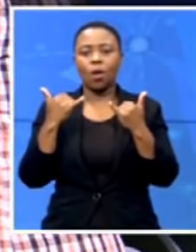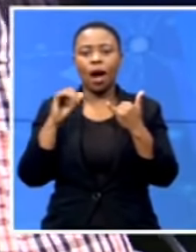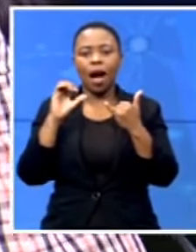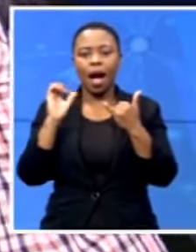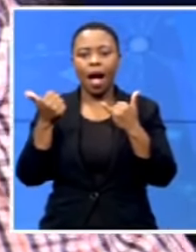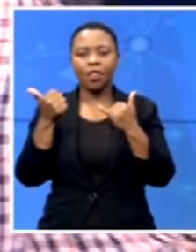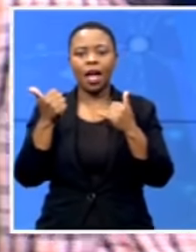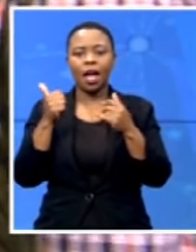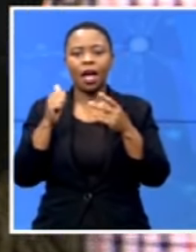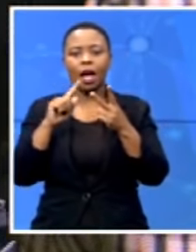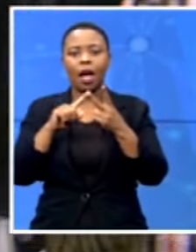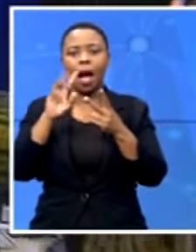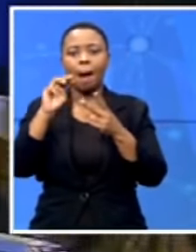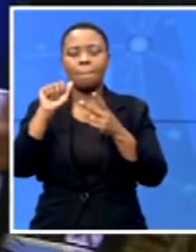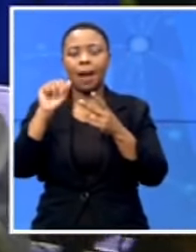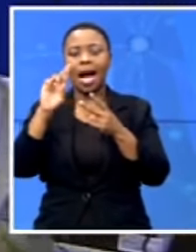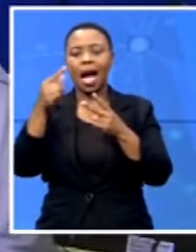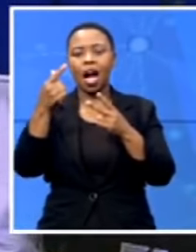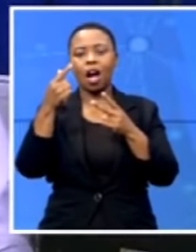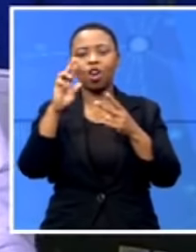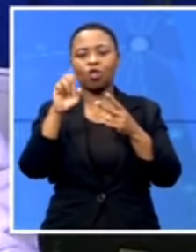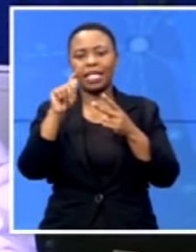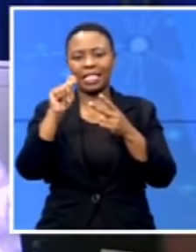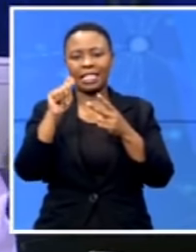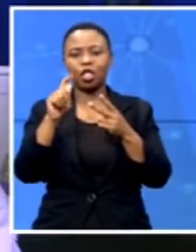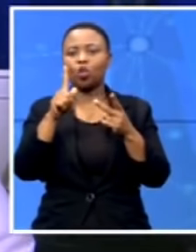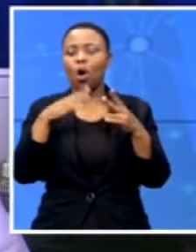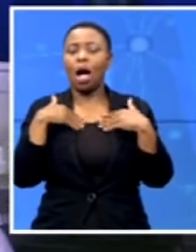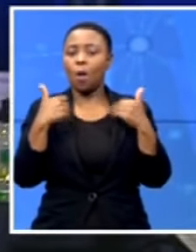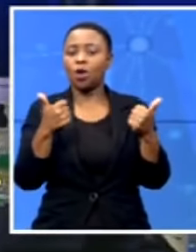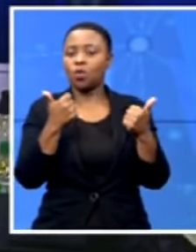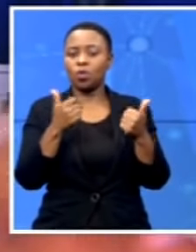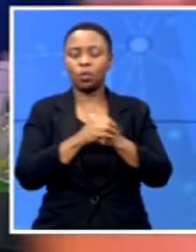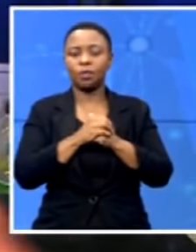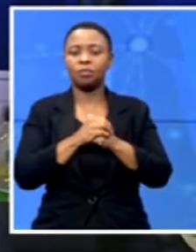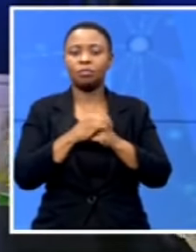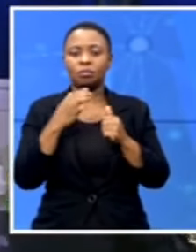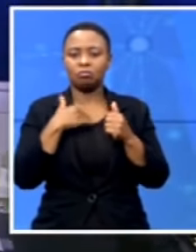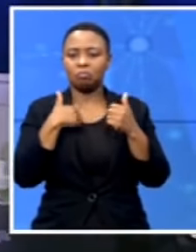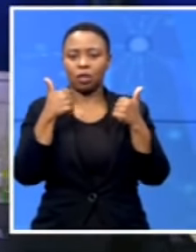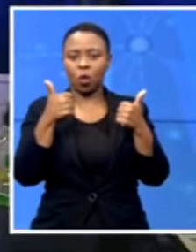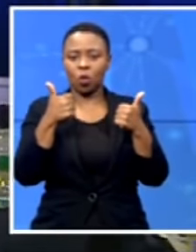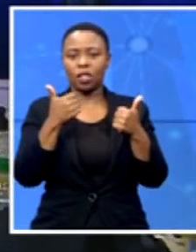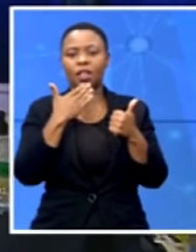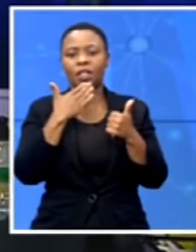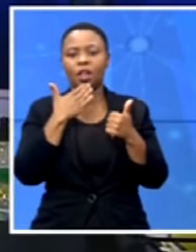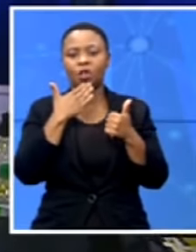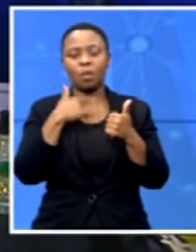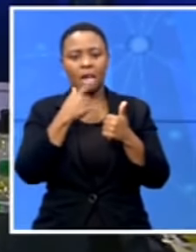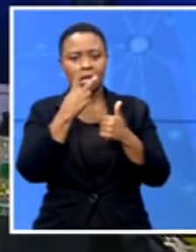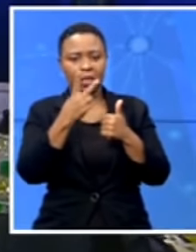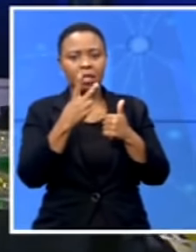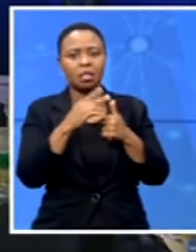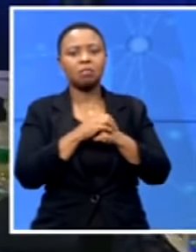are you, ma'am? I'm good. How are you? I'm good, thanks. A pleasure seeing you today. I see you're in a jovial mood. Your numbers